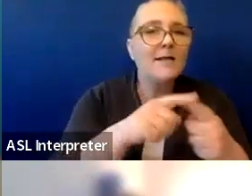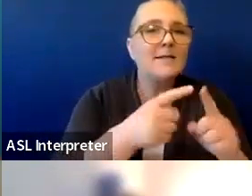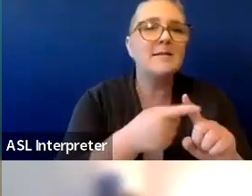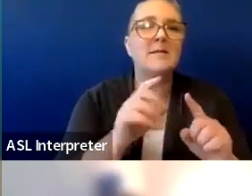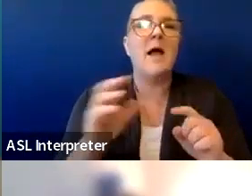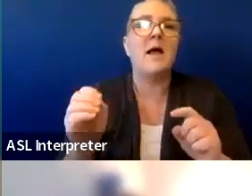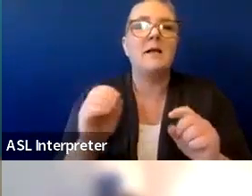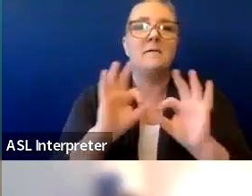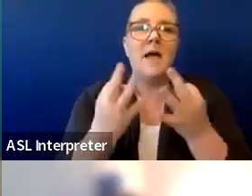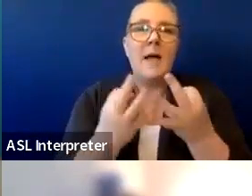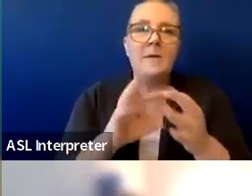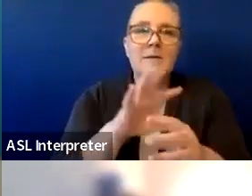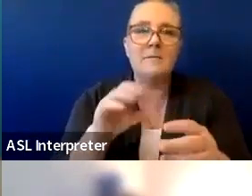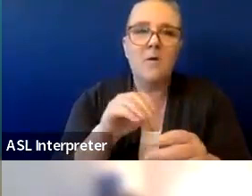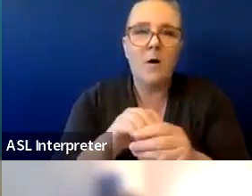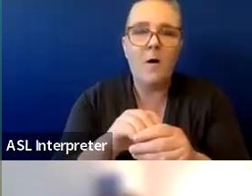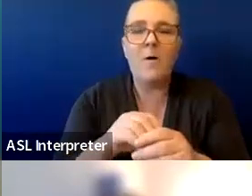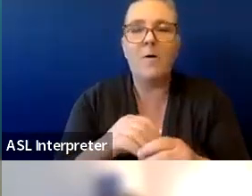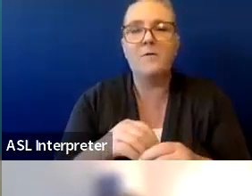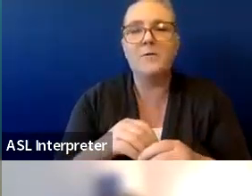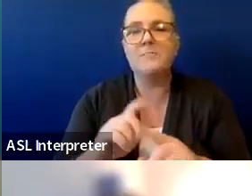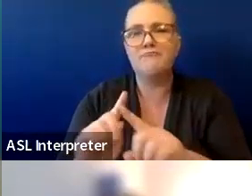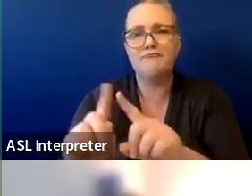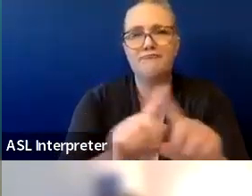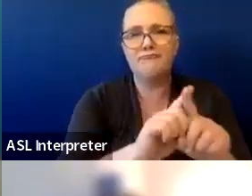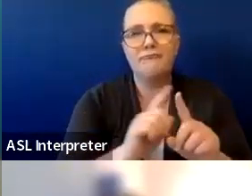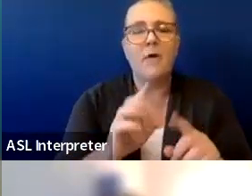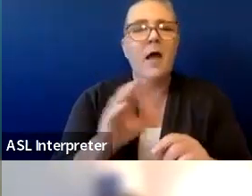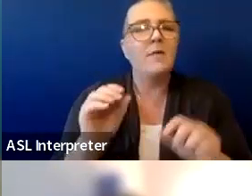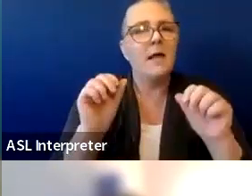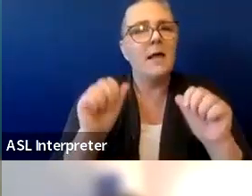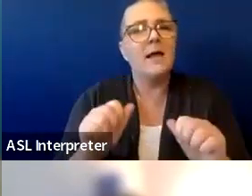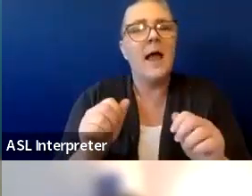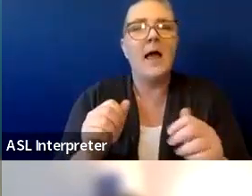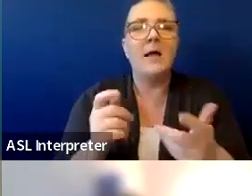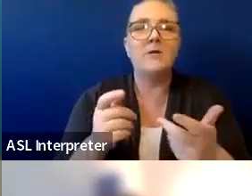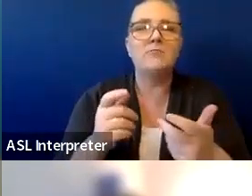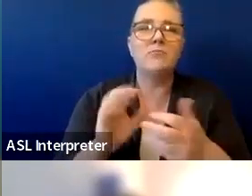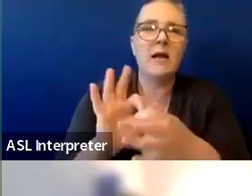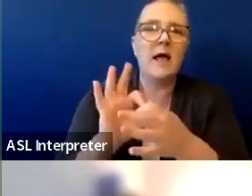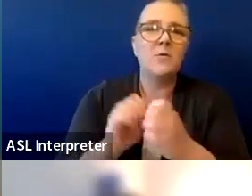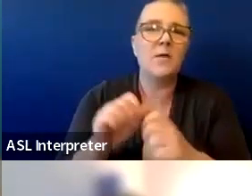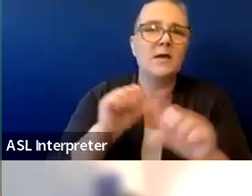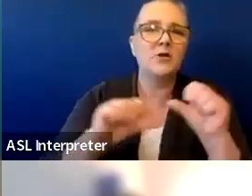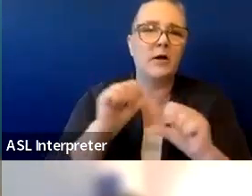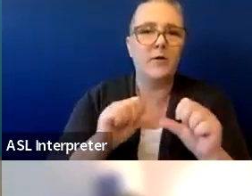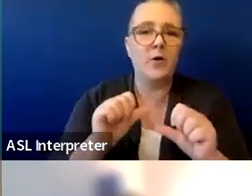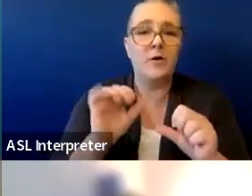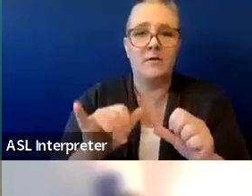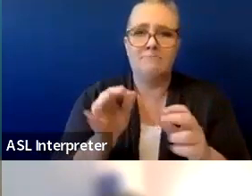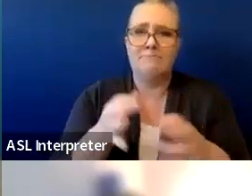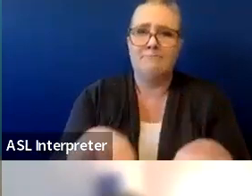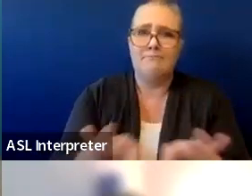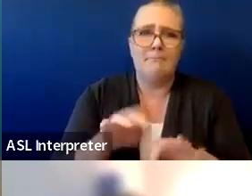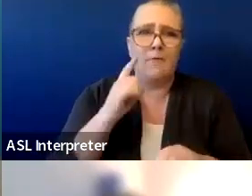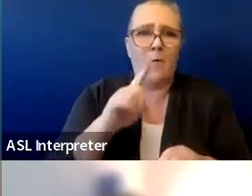involved. So there's different families that are around and they're able to connect with each other. And this is a big part of what social